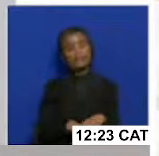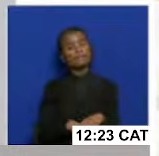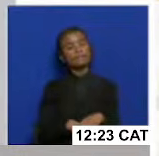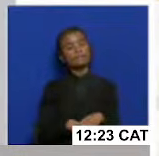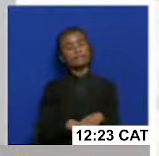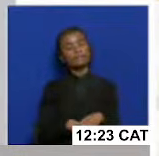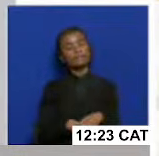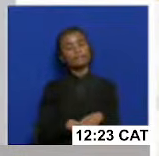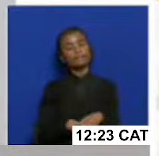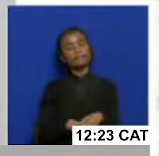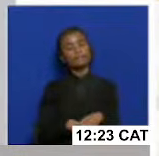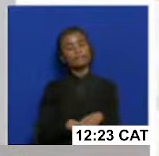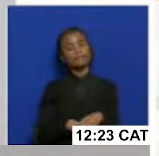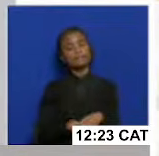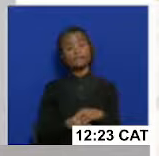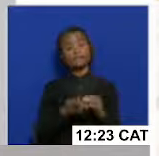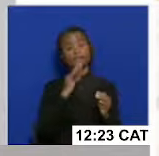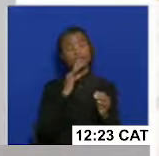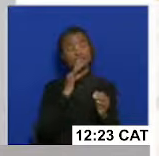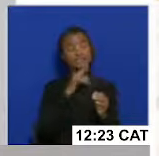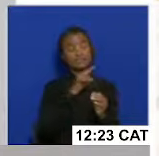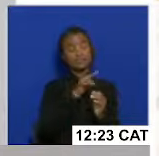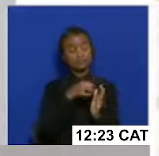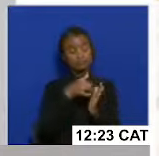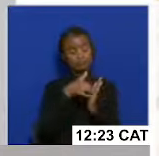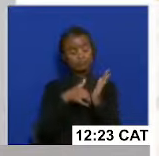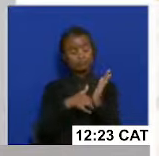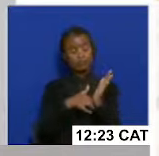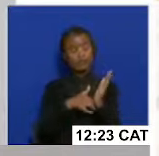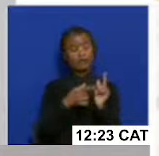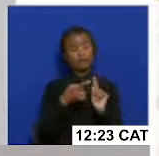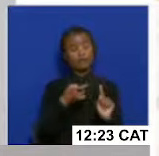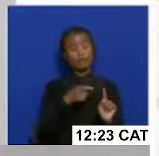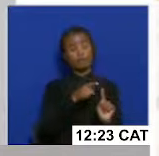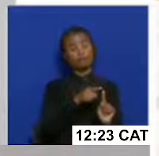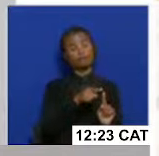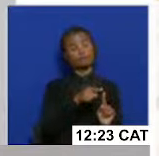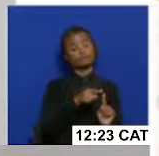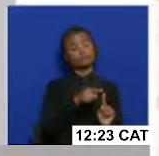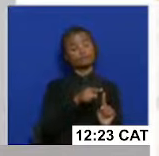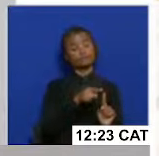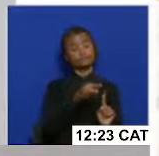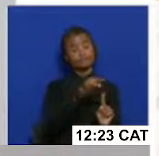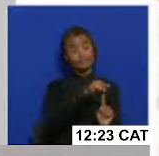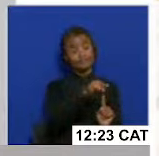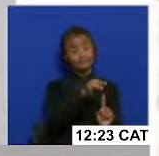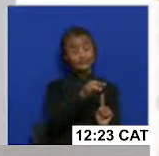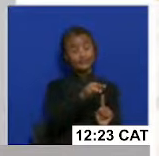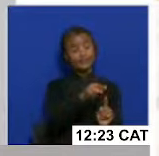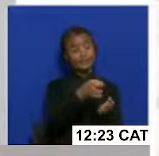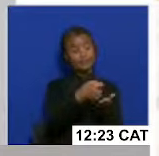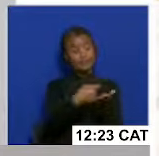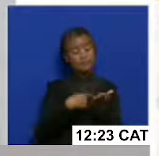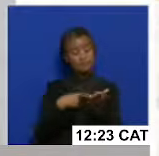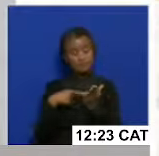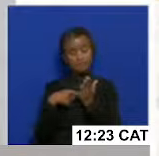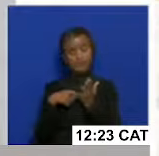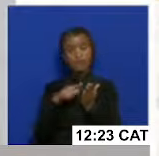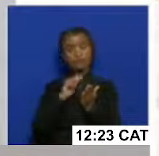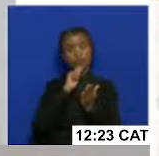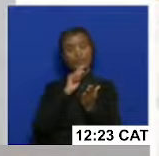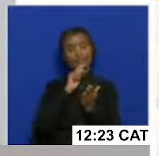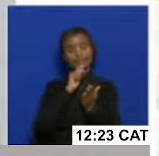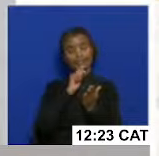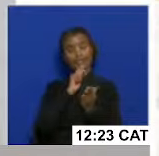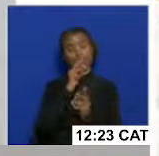this message from Officer Stolz that starts, "Good morning," a warning statement is required from as per